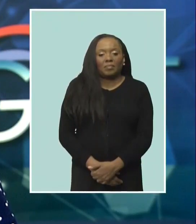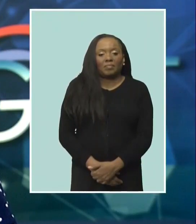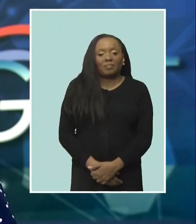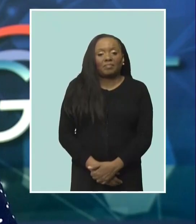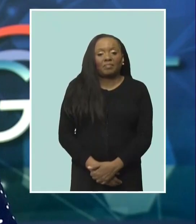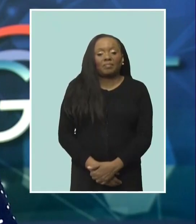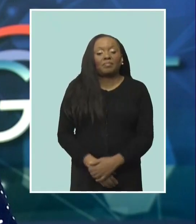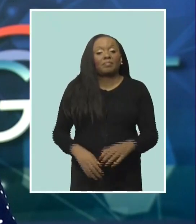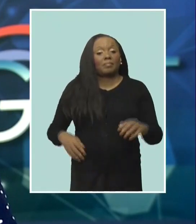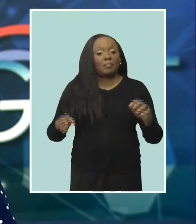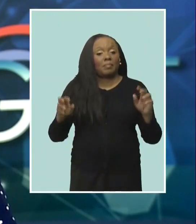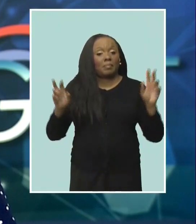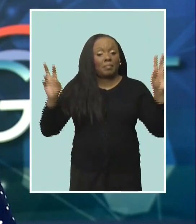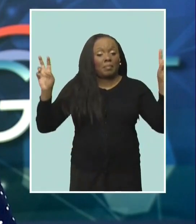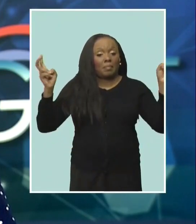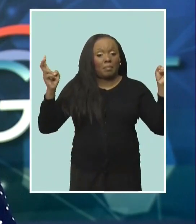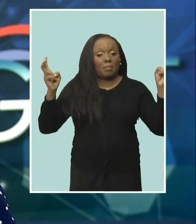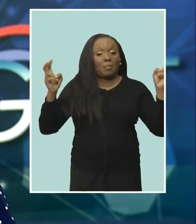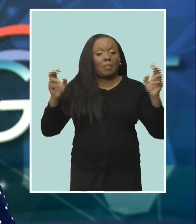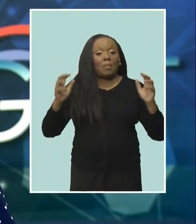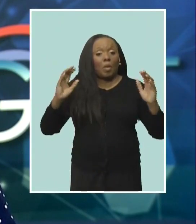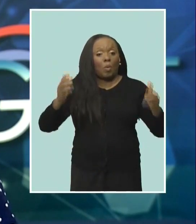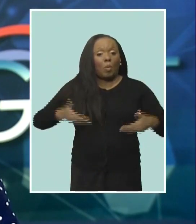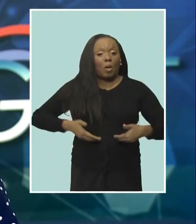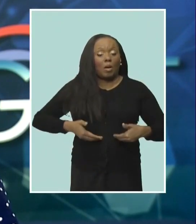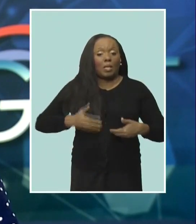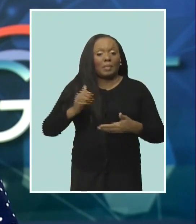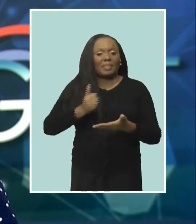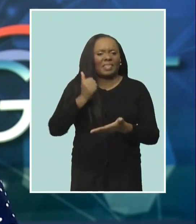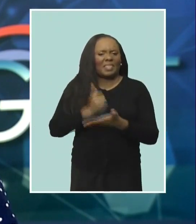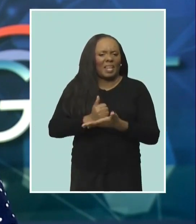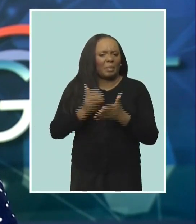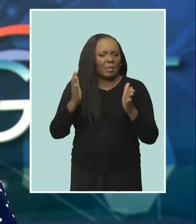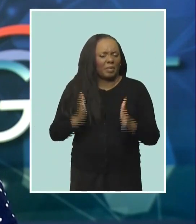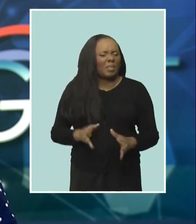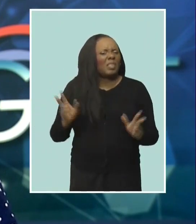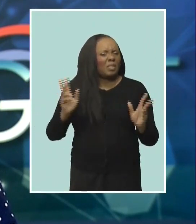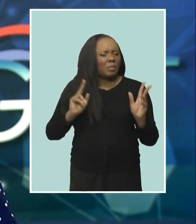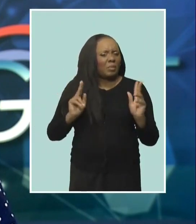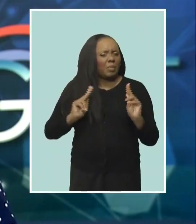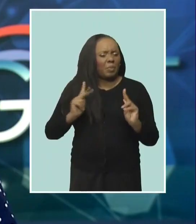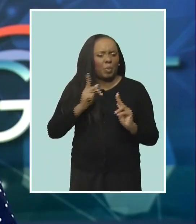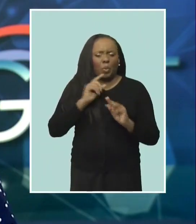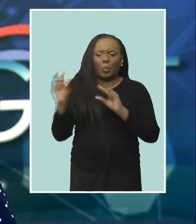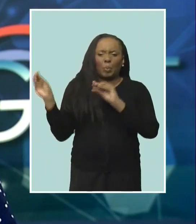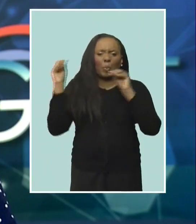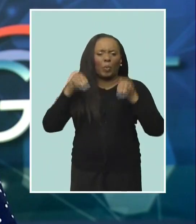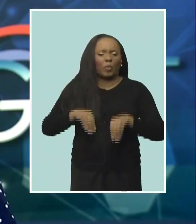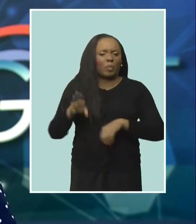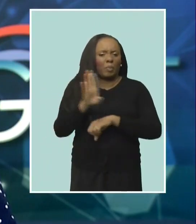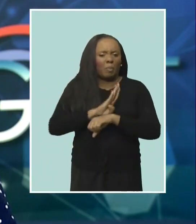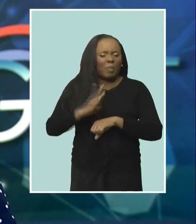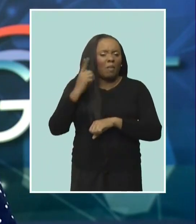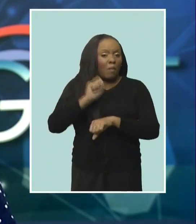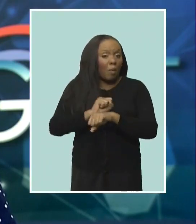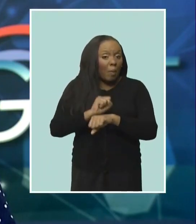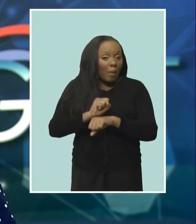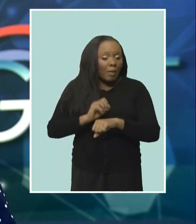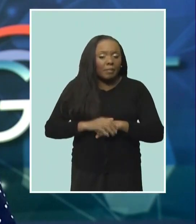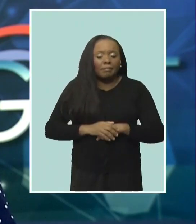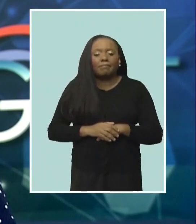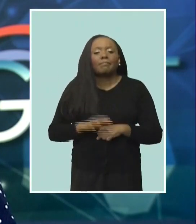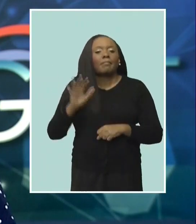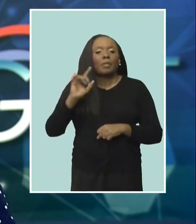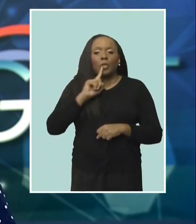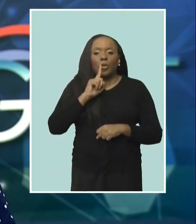Welcome stampers are investing in the Barbados economy. The revelation came from Governor of the Central Bank of Barbados, Dr. Kevin Greenidge, as